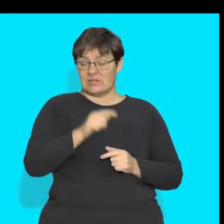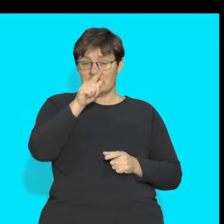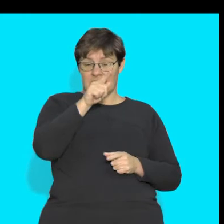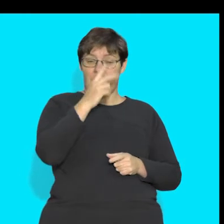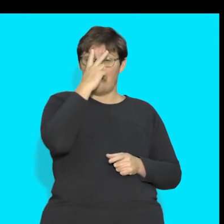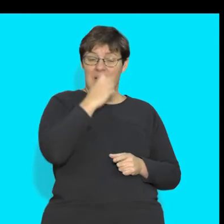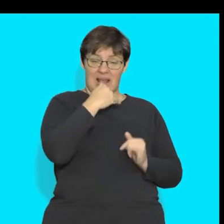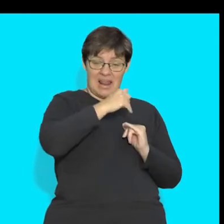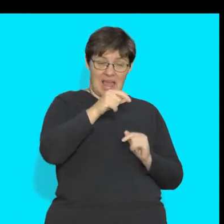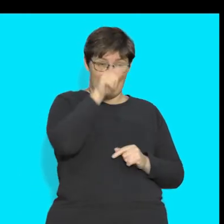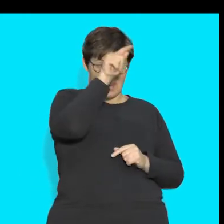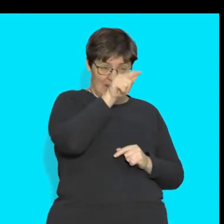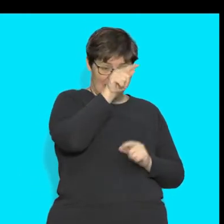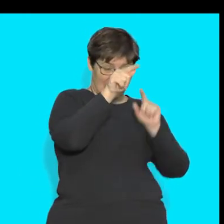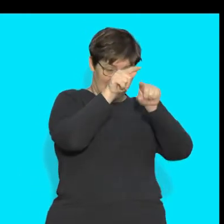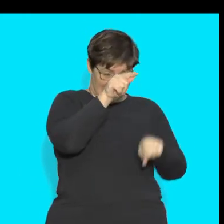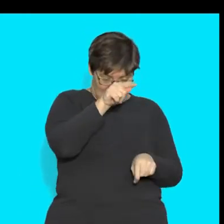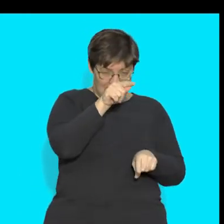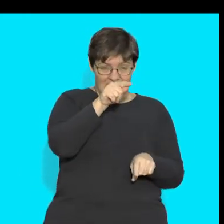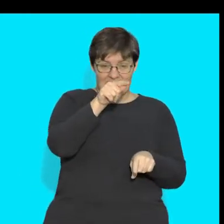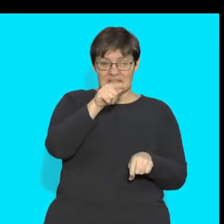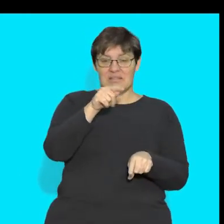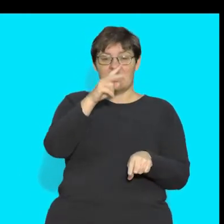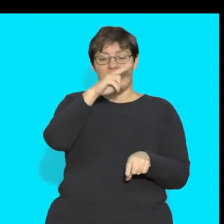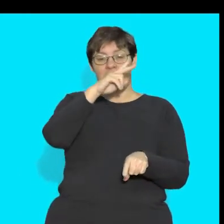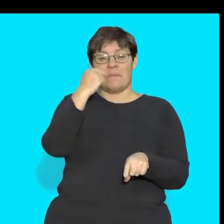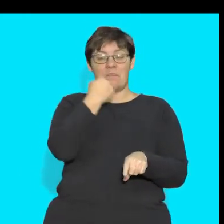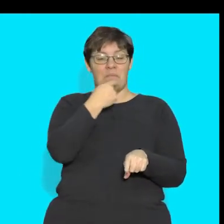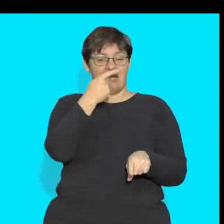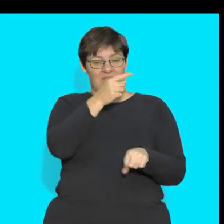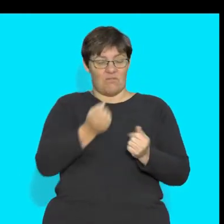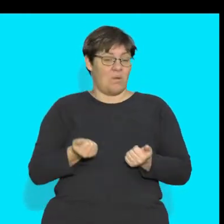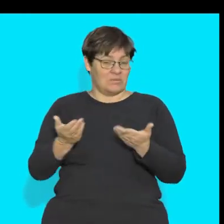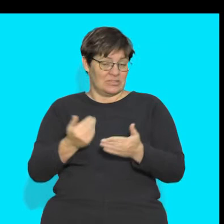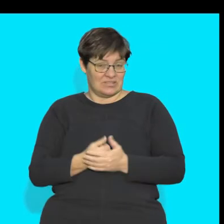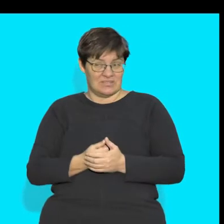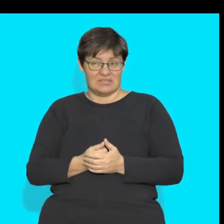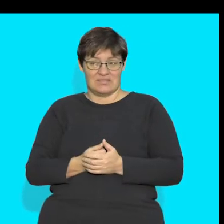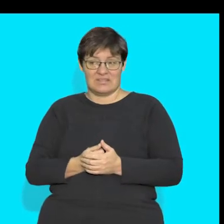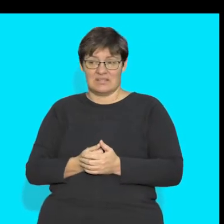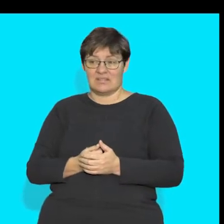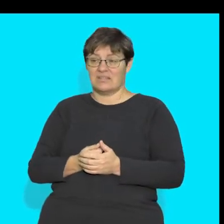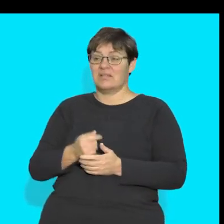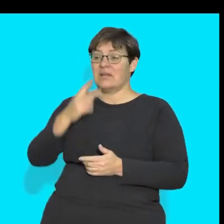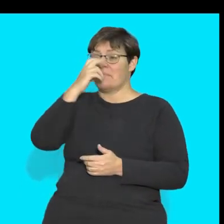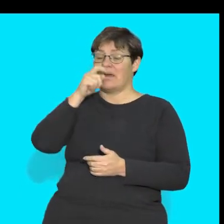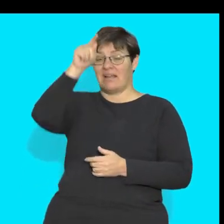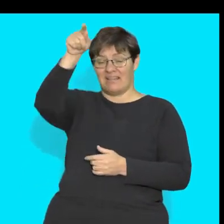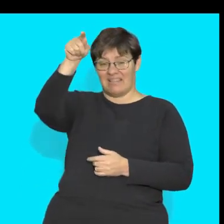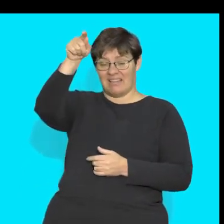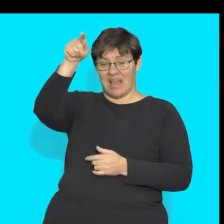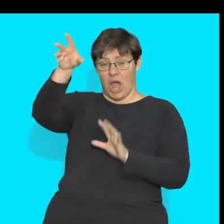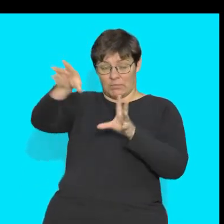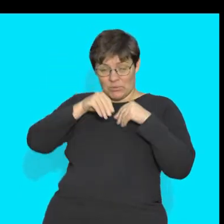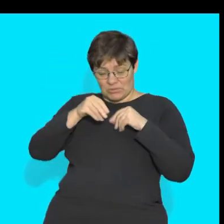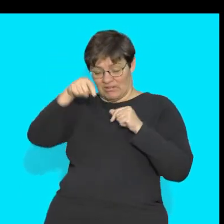The black line for the absorption is the same place as the purple line for the emission. This black line